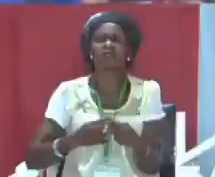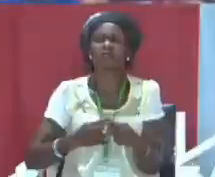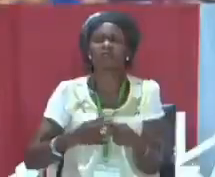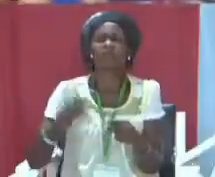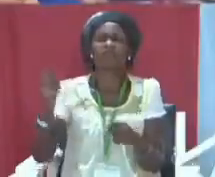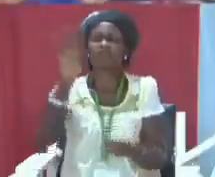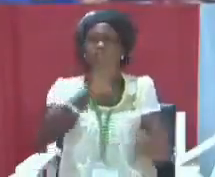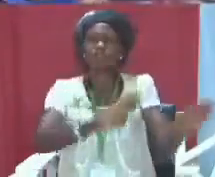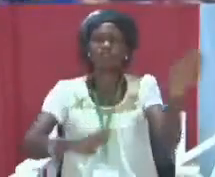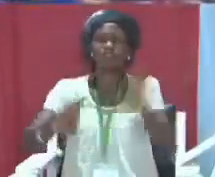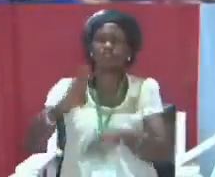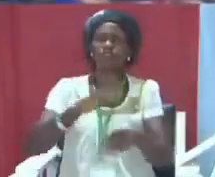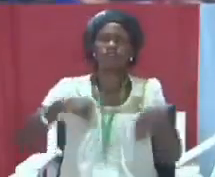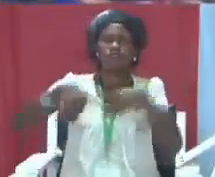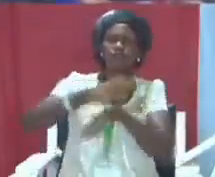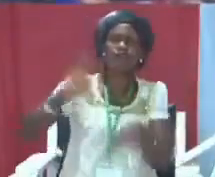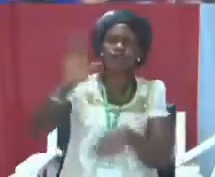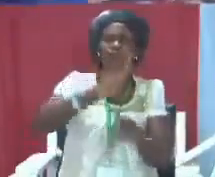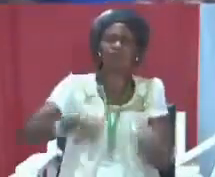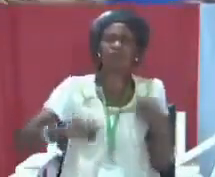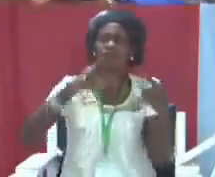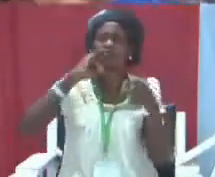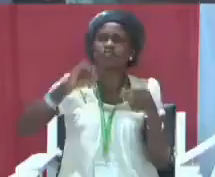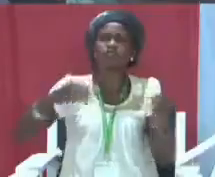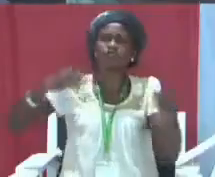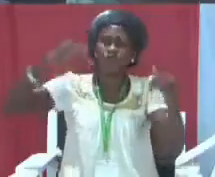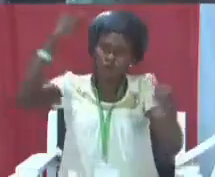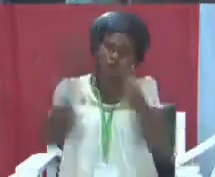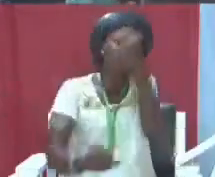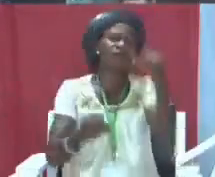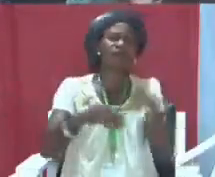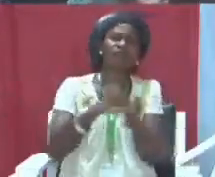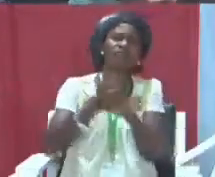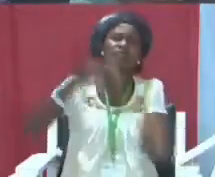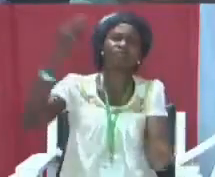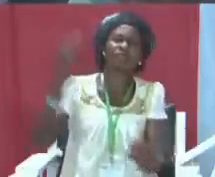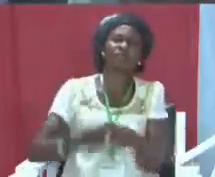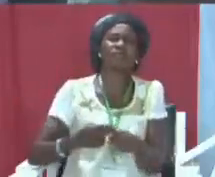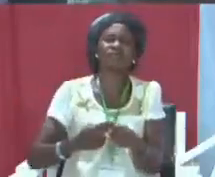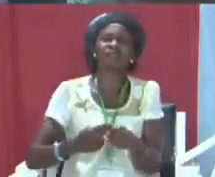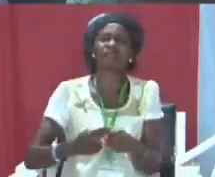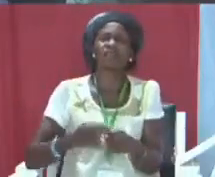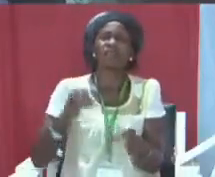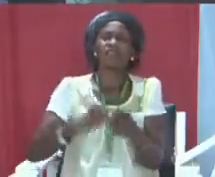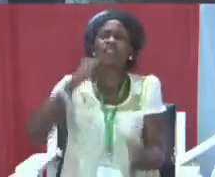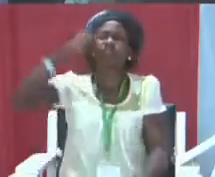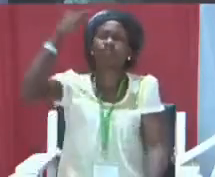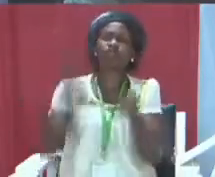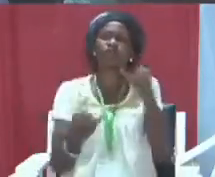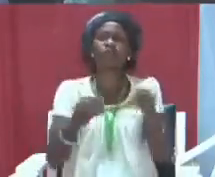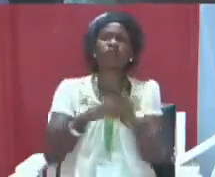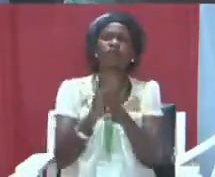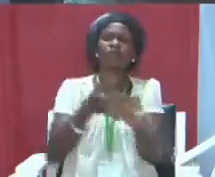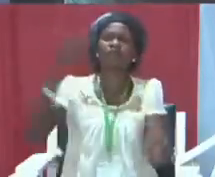The siege over your life is over. It is over.